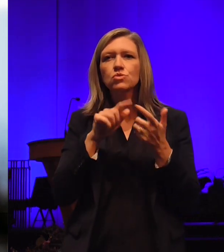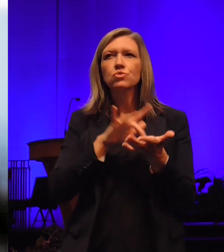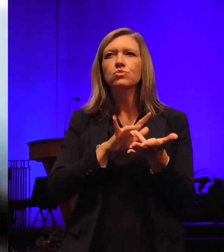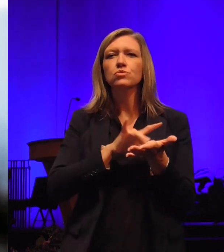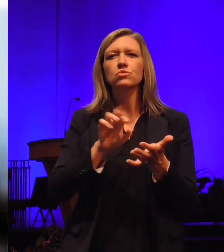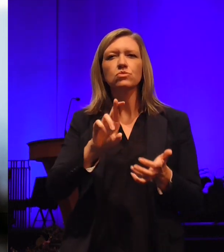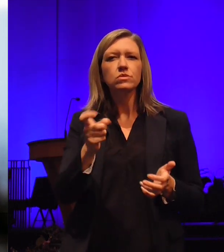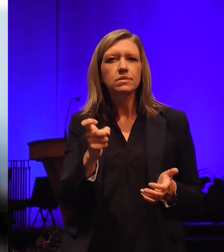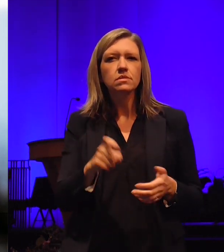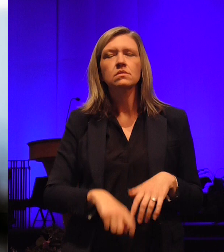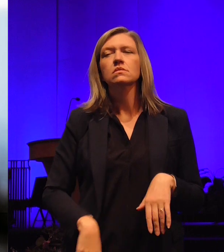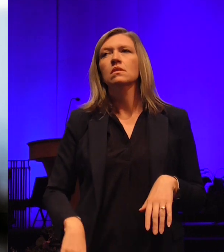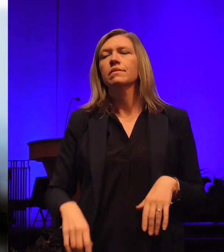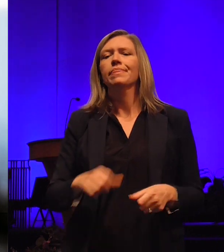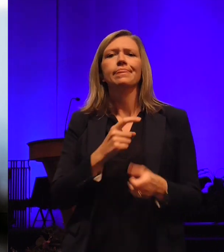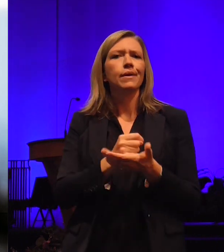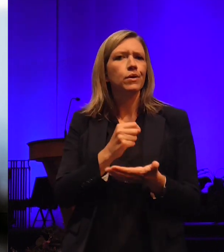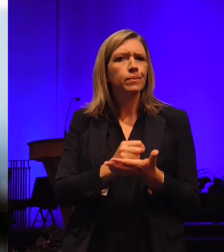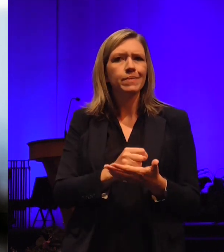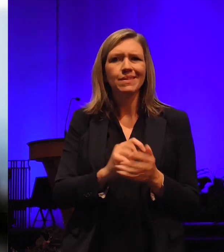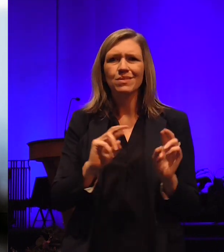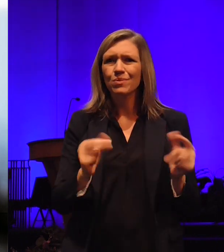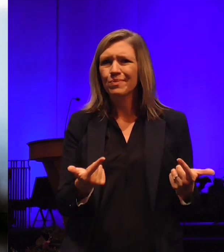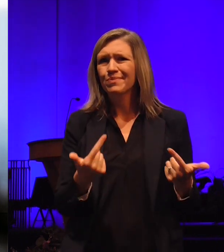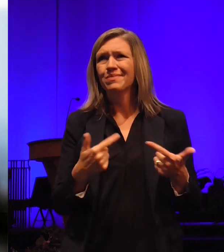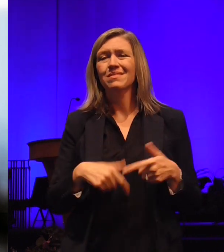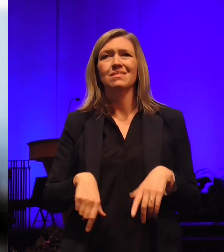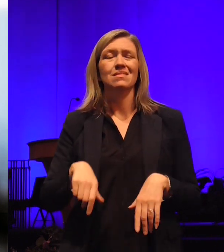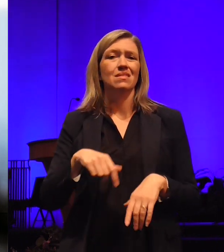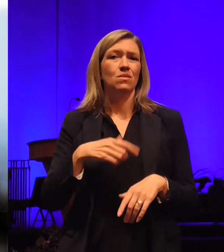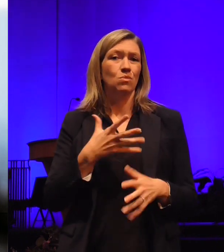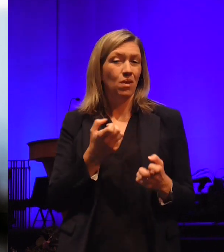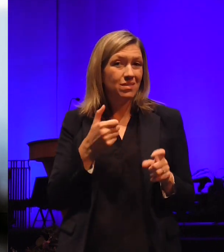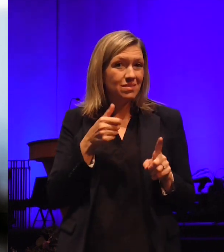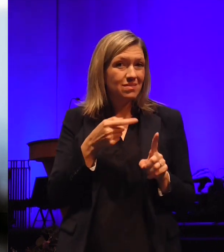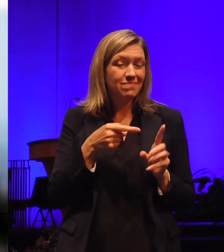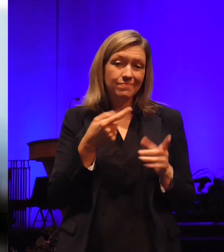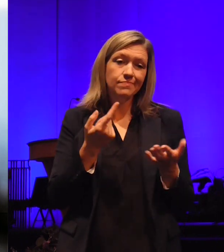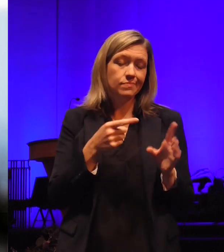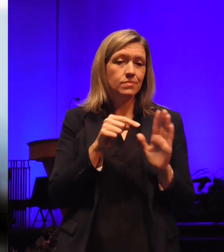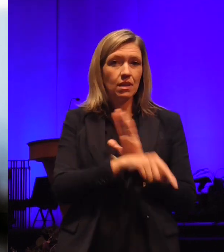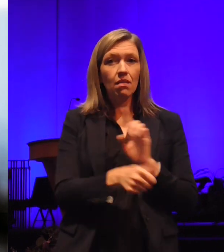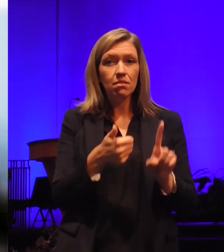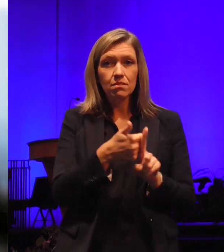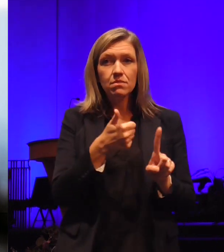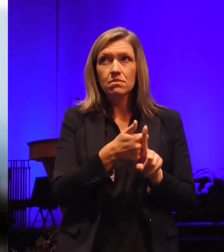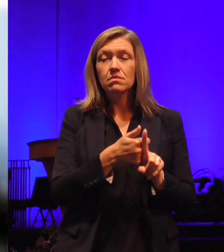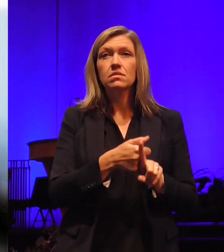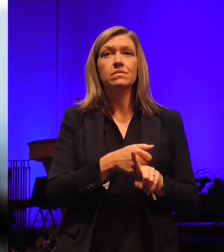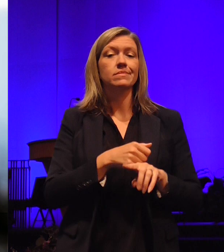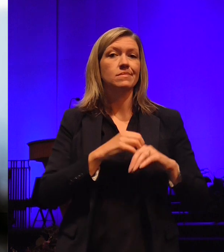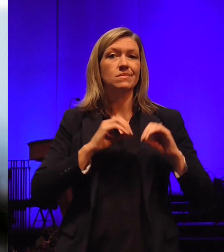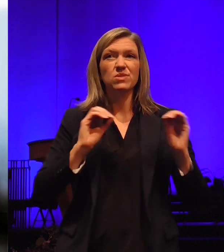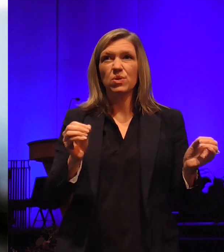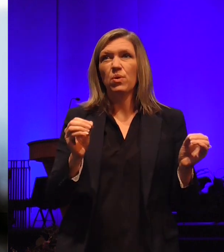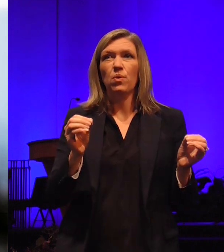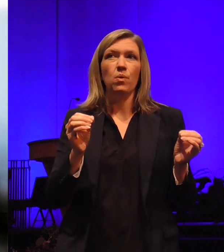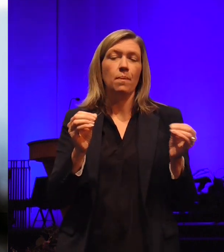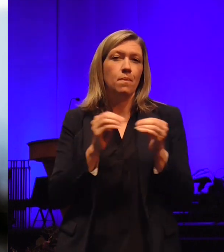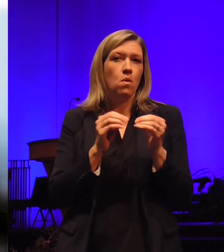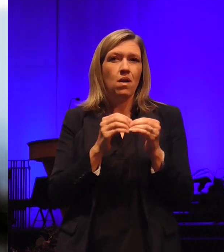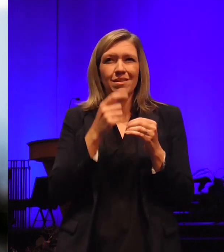medication, therapy not doing the trick, suicidal, no longer wondering what he had to live